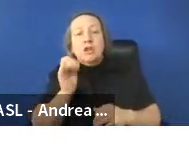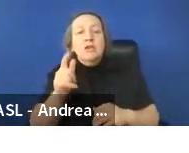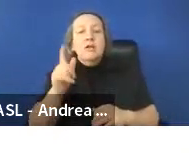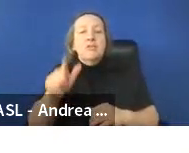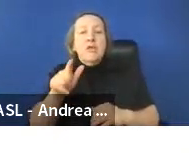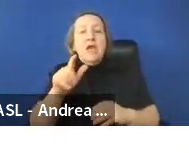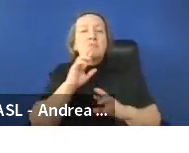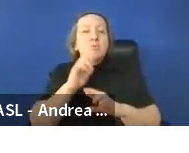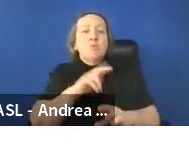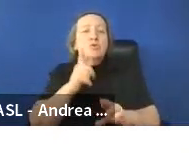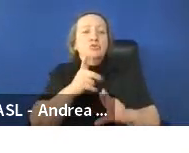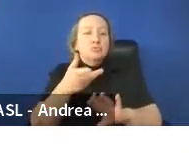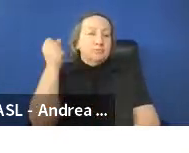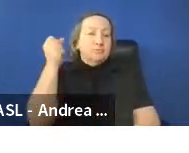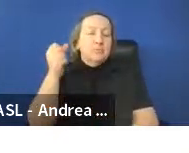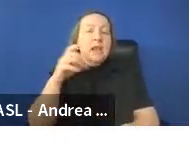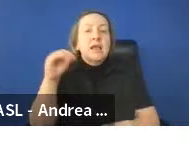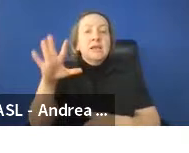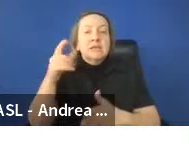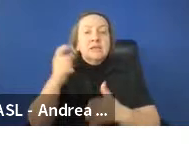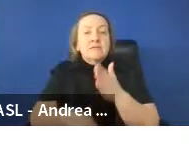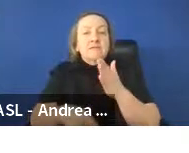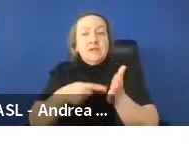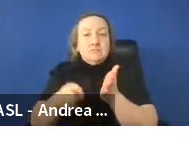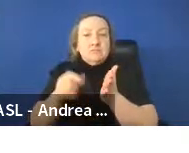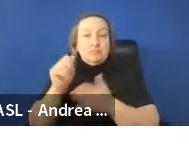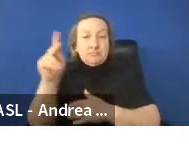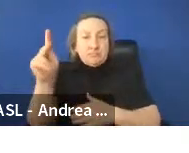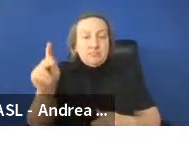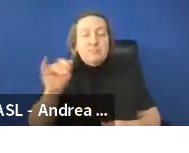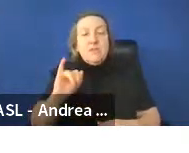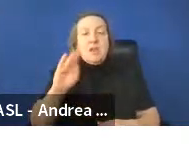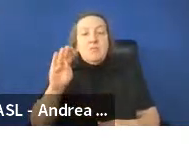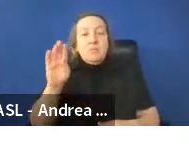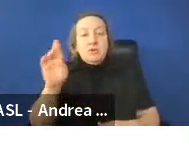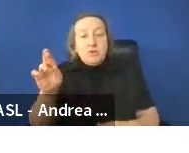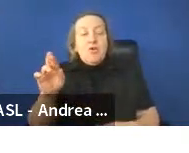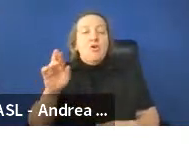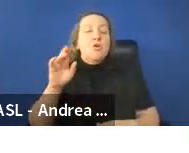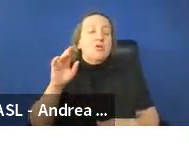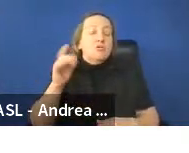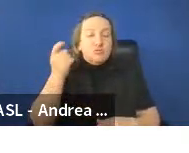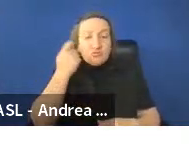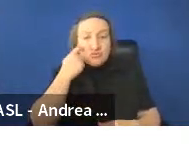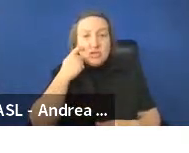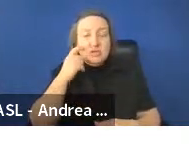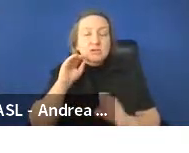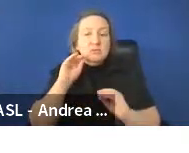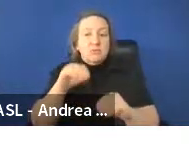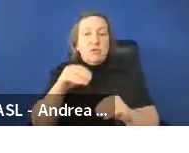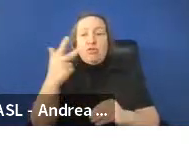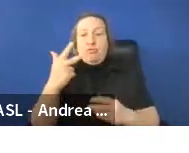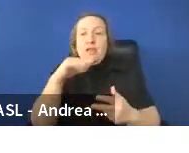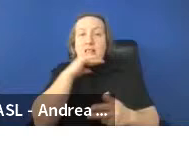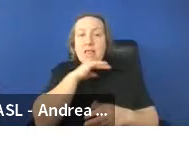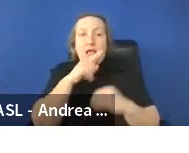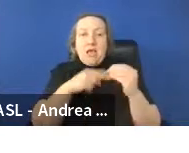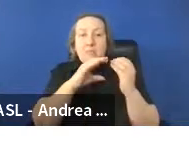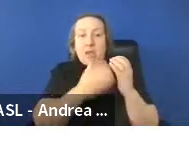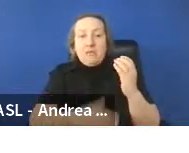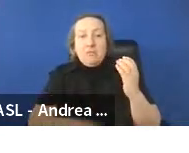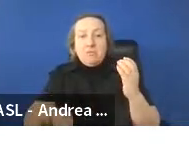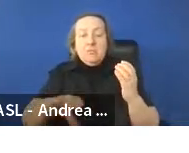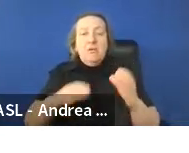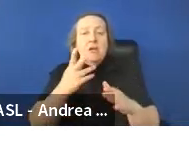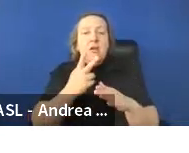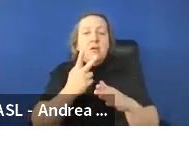retracted and its fees refunded. The IBR has recently posted 3 lies about an immersed tunnel